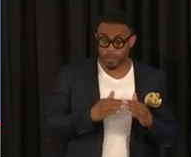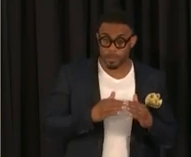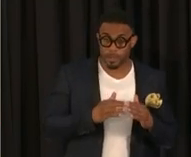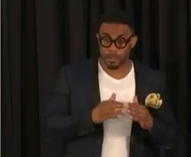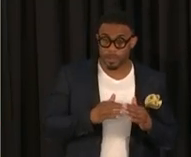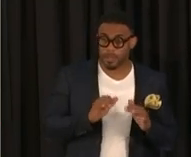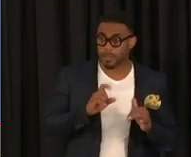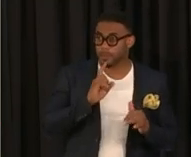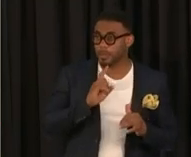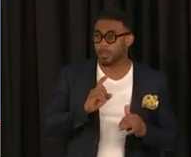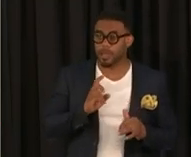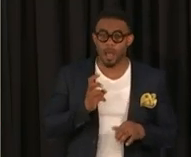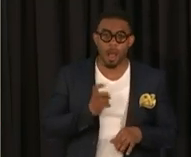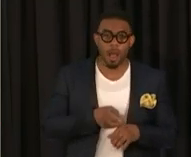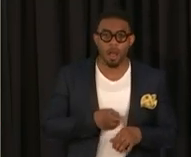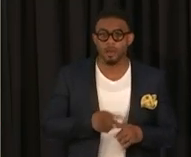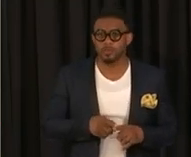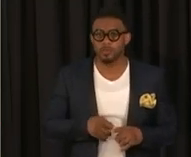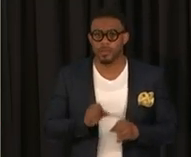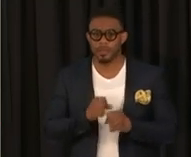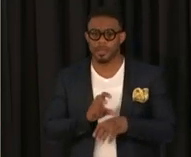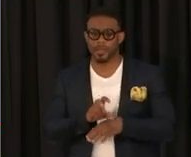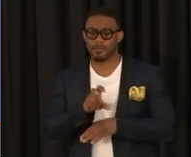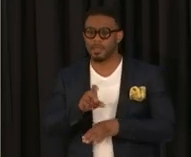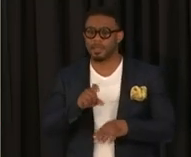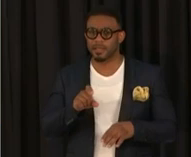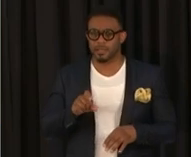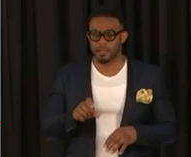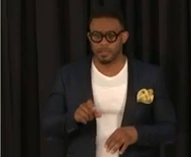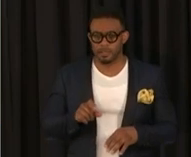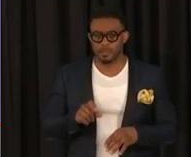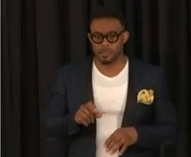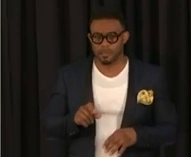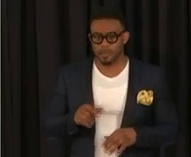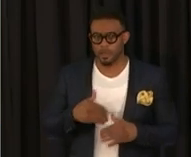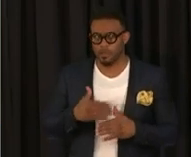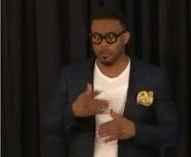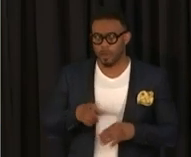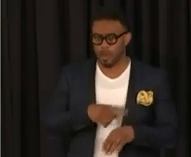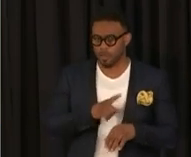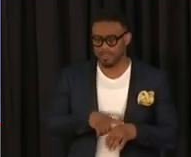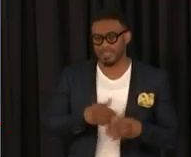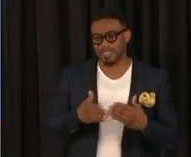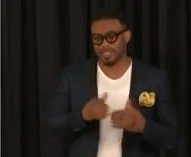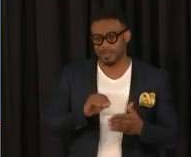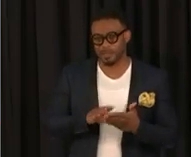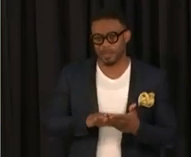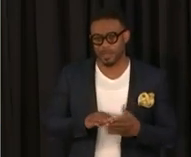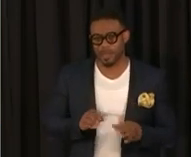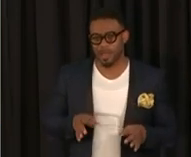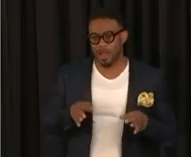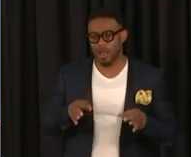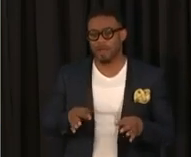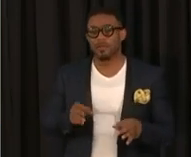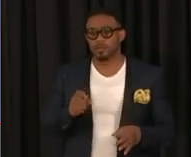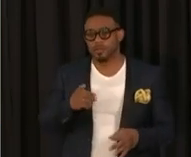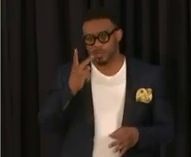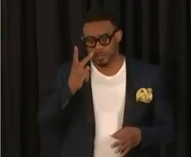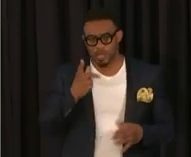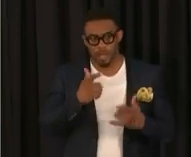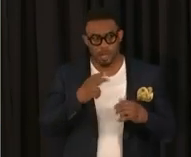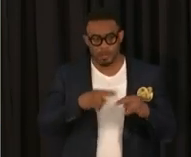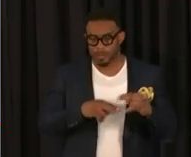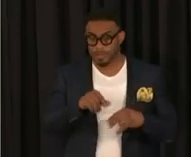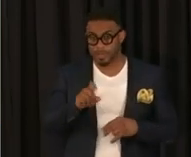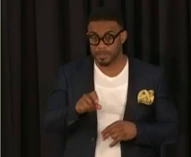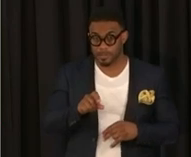communities, it can be hard to make the investments necessary over the long term. It's easy to put those off. So that you see